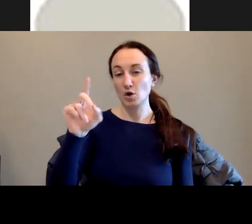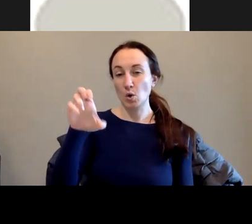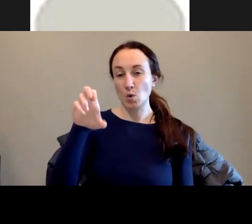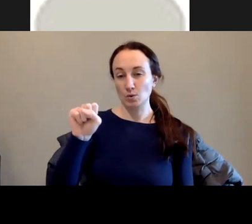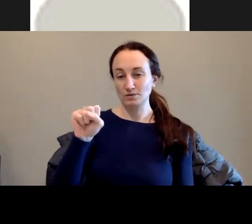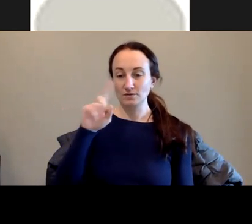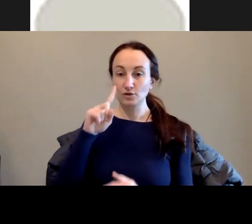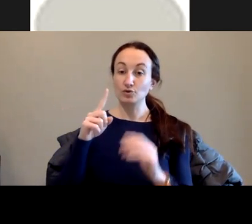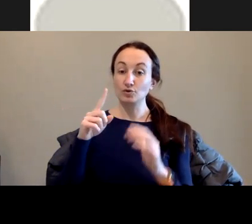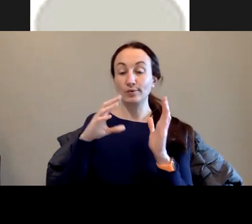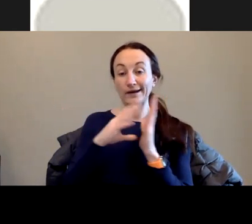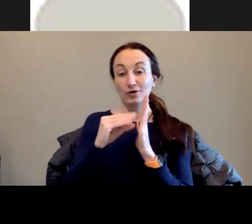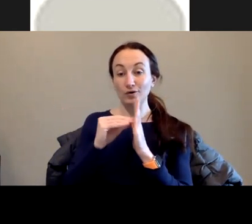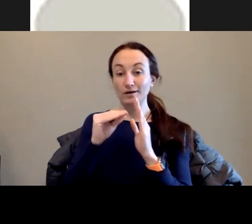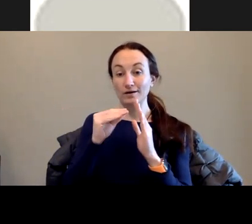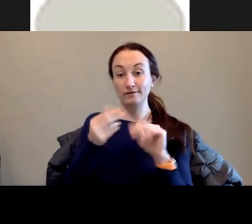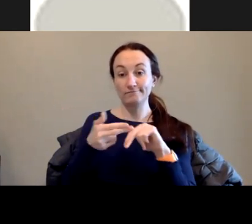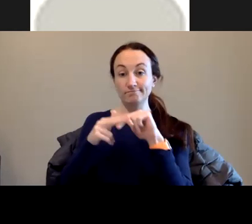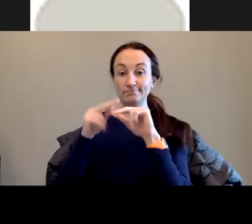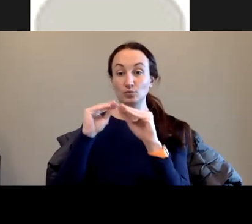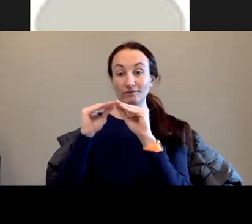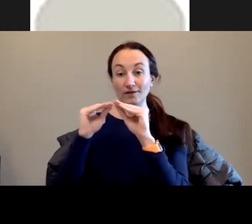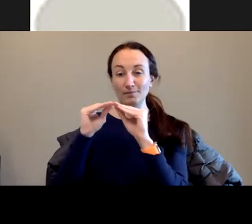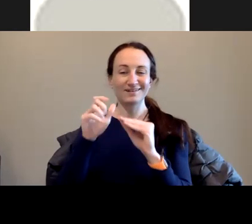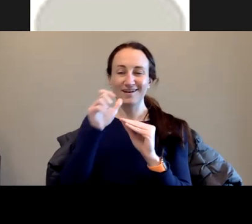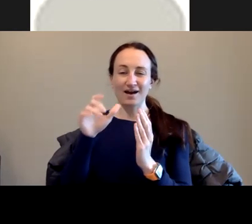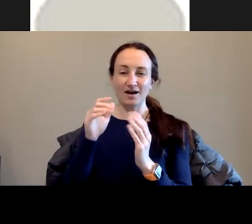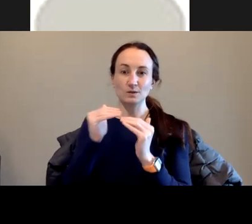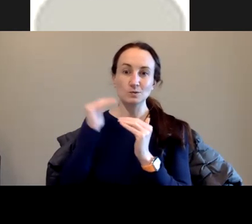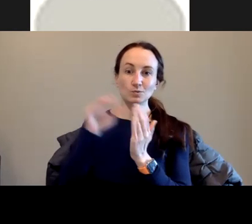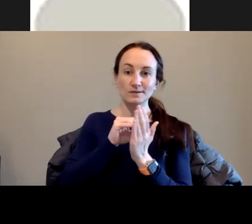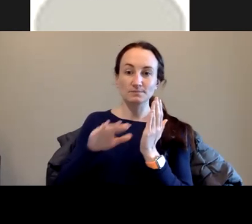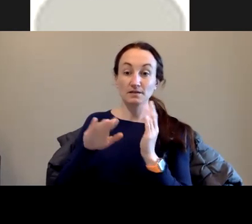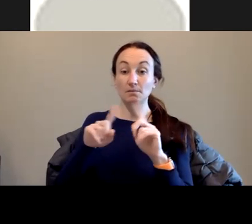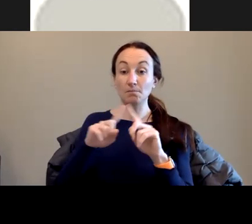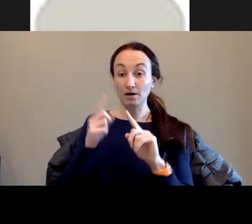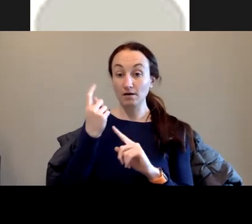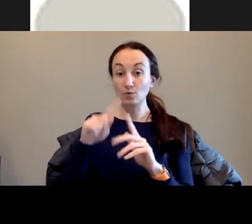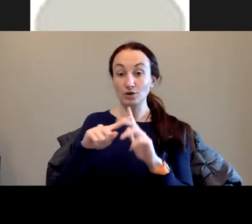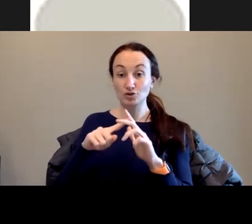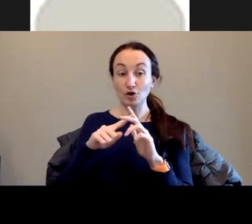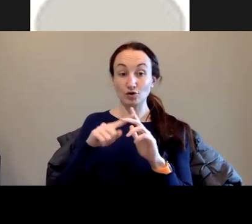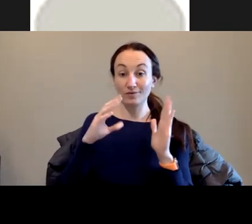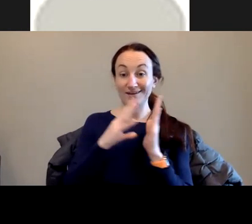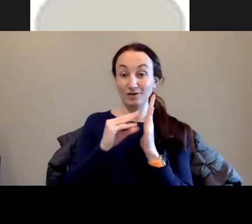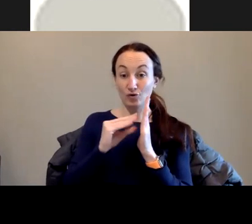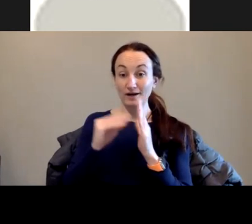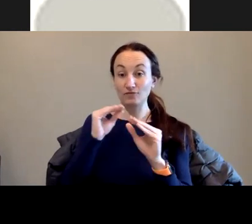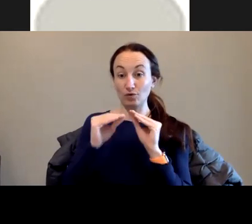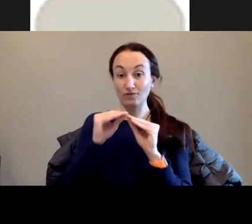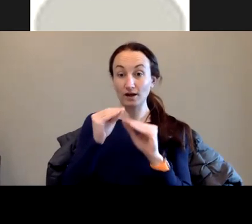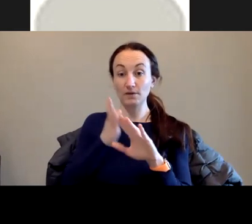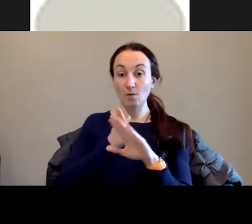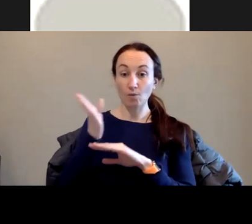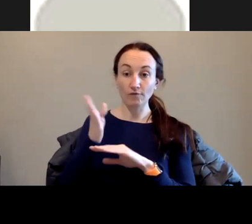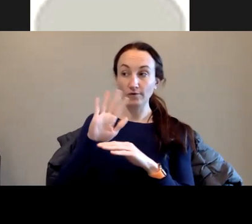refinement. It's not too expensive. But once you start to do this iterative refinement over the